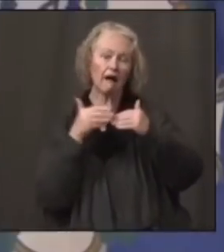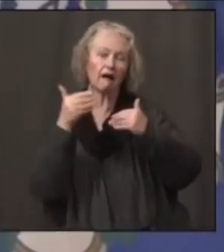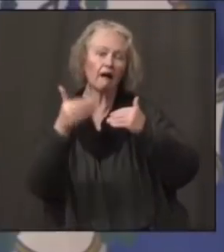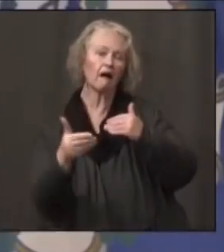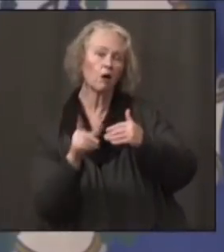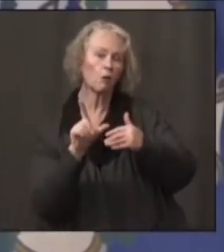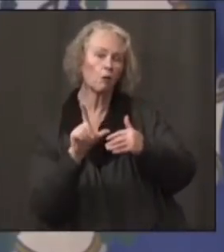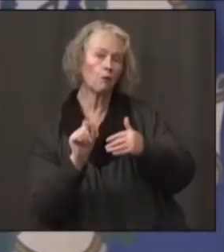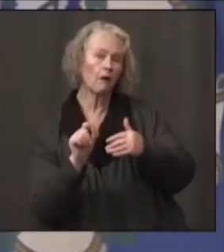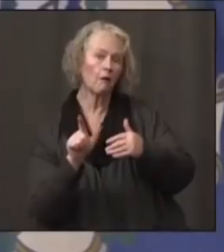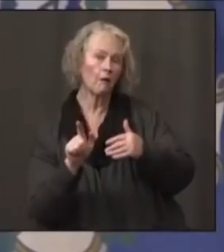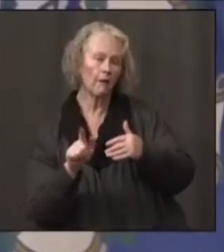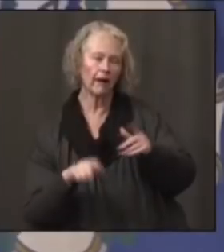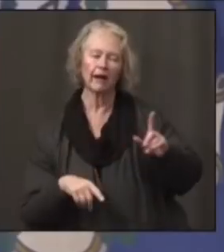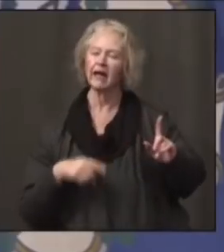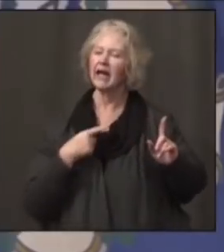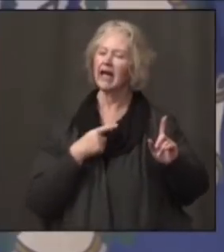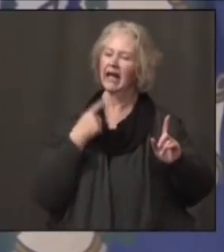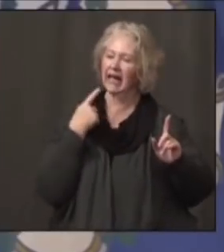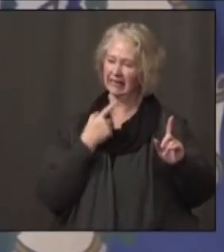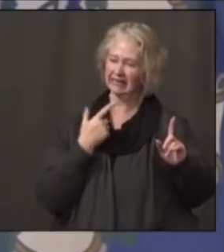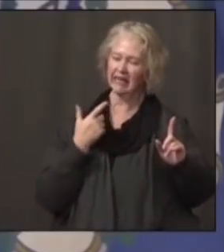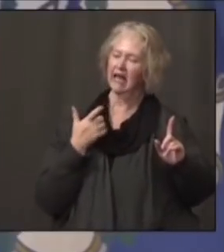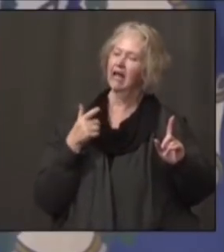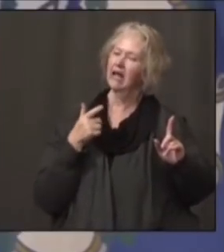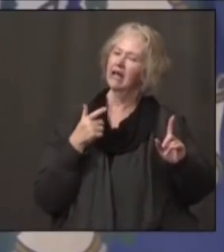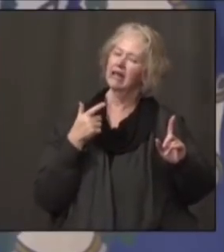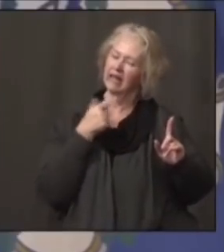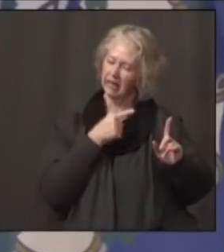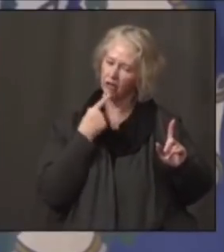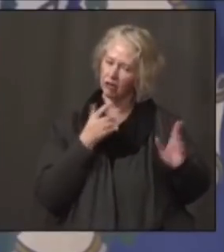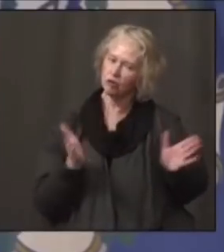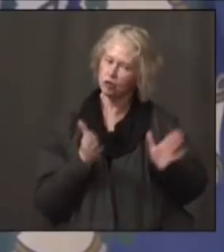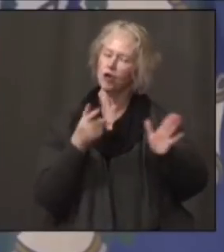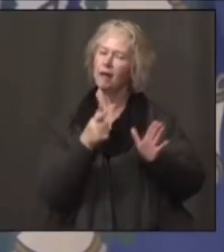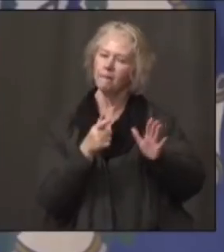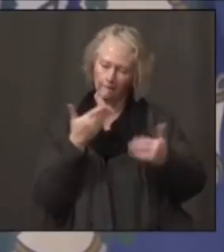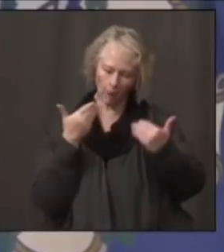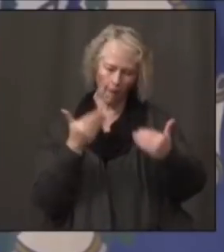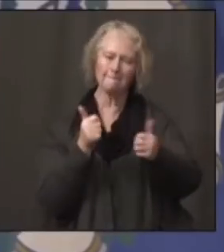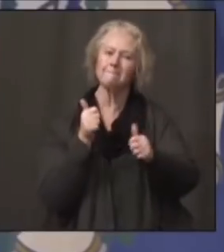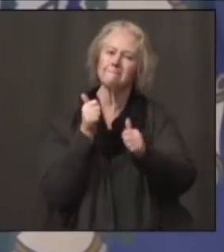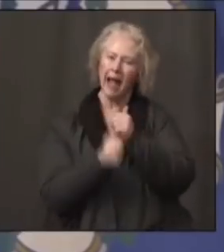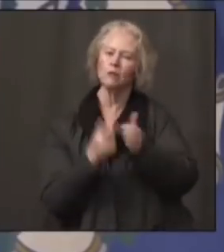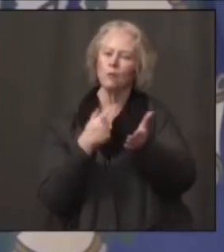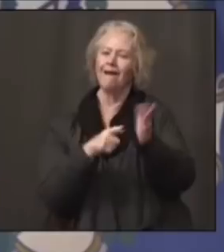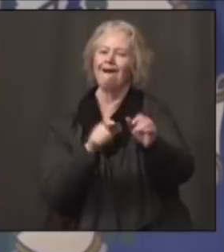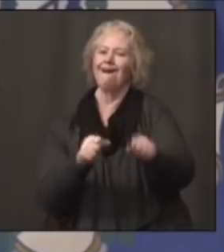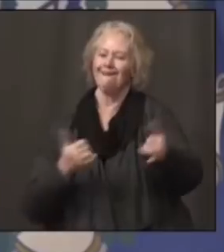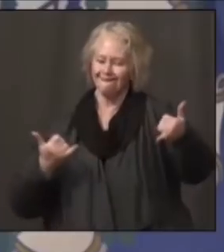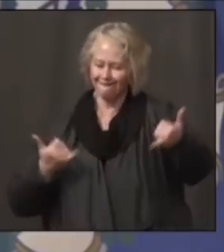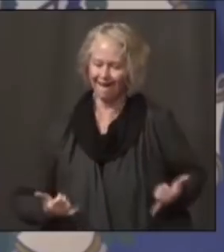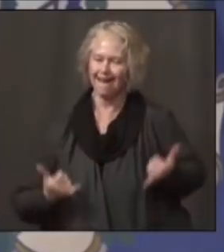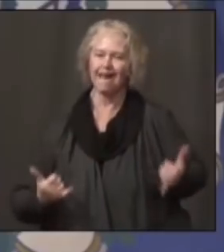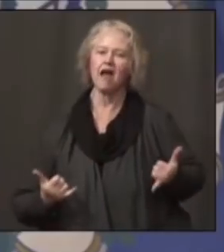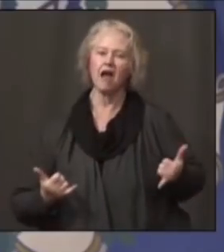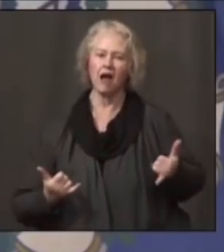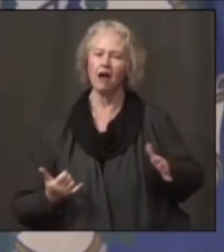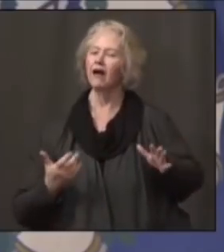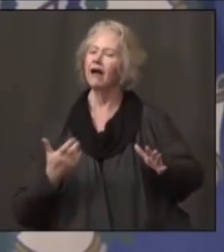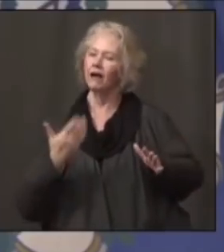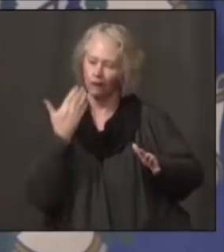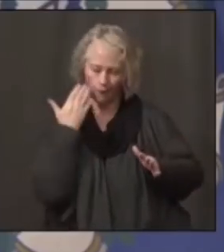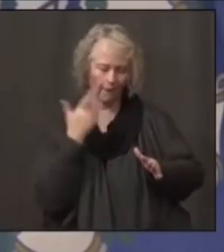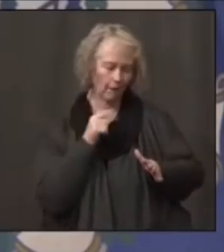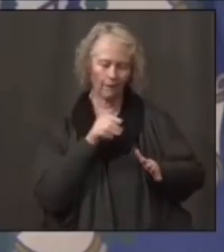say is pass what you can get past now, given the urgency. That's not going to include the liability protection. That's not